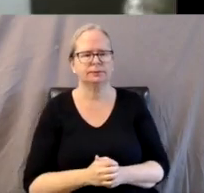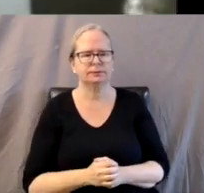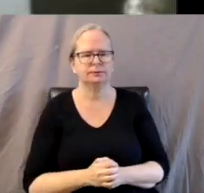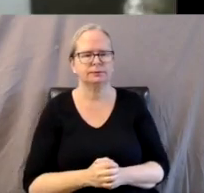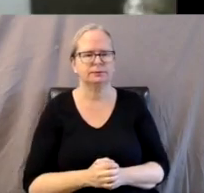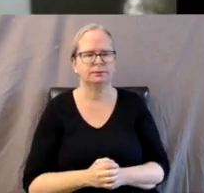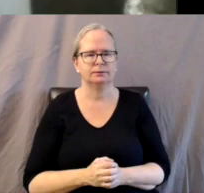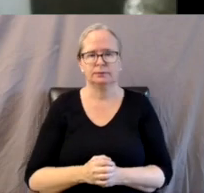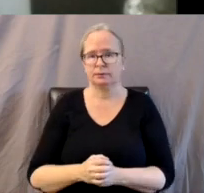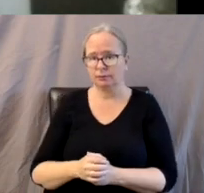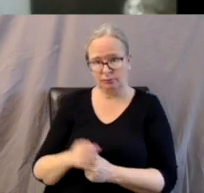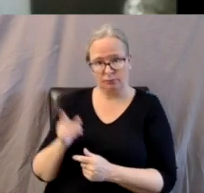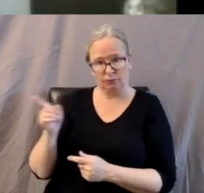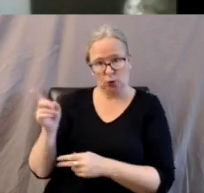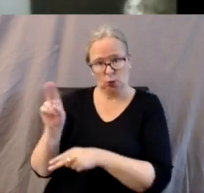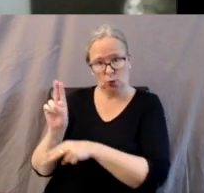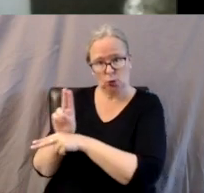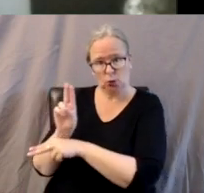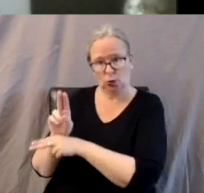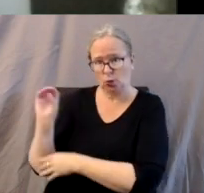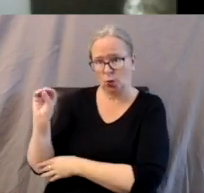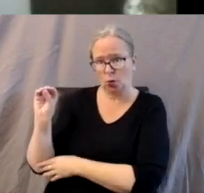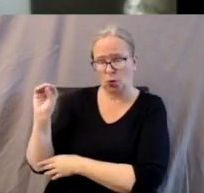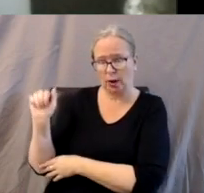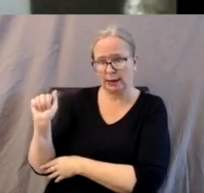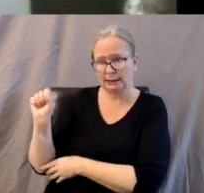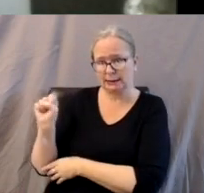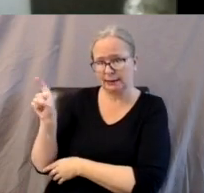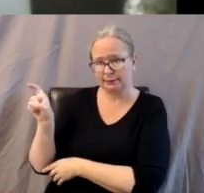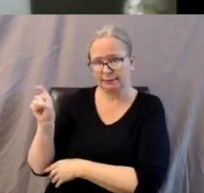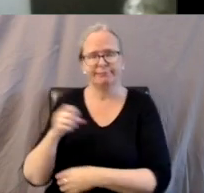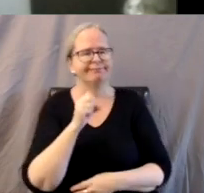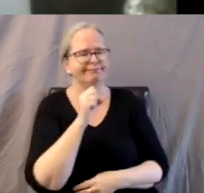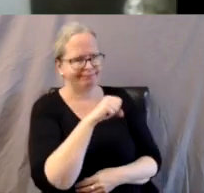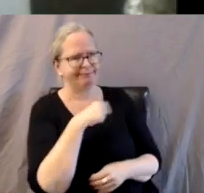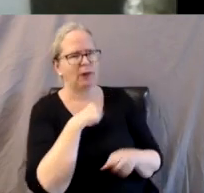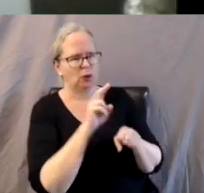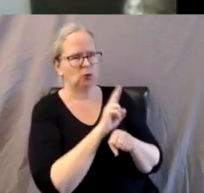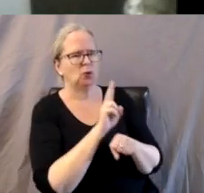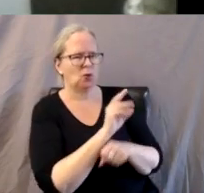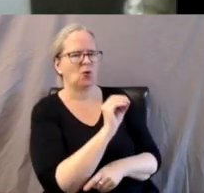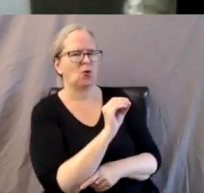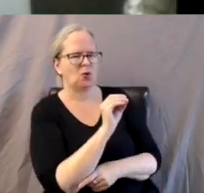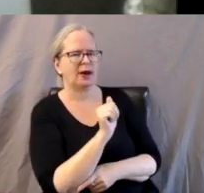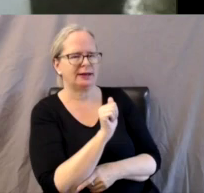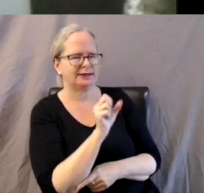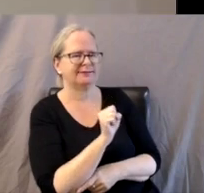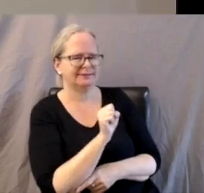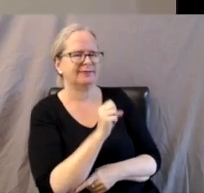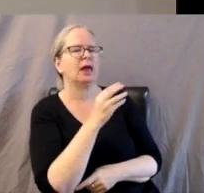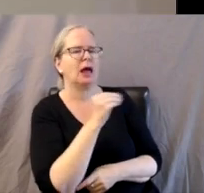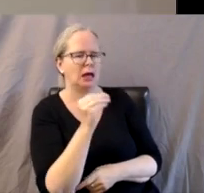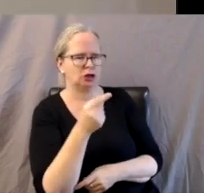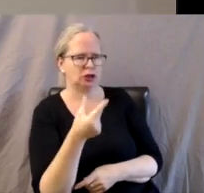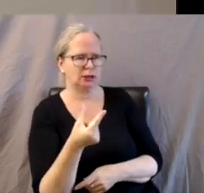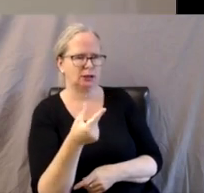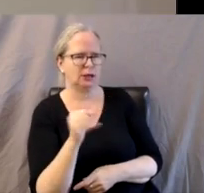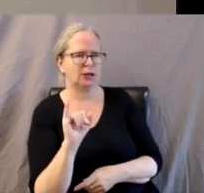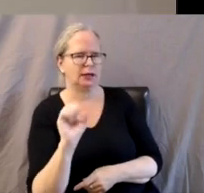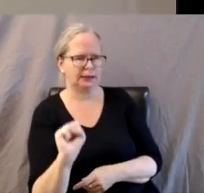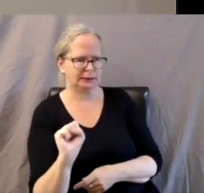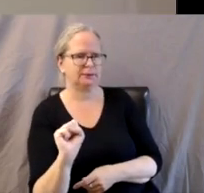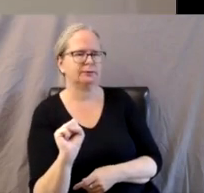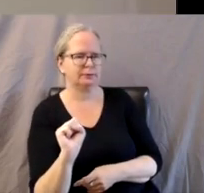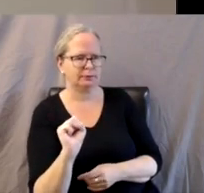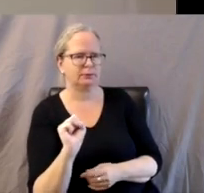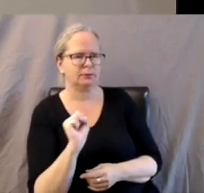I'm on old age guaranteed income supplement and Canada pension plan. And did you get the disability benefit as